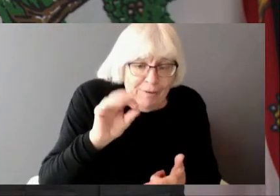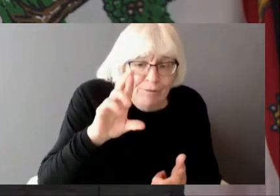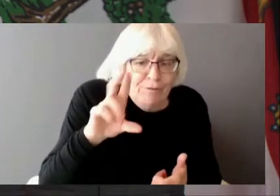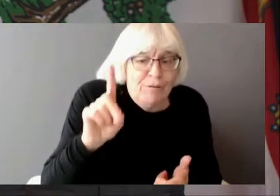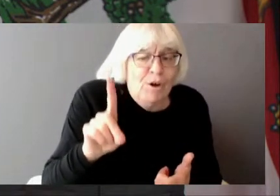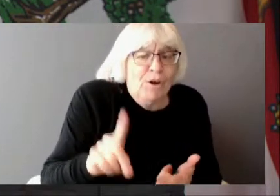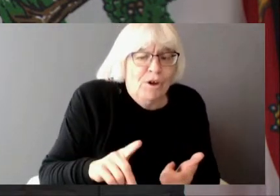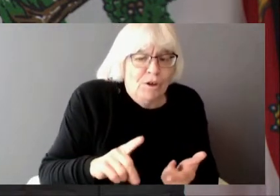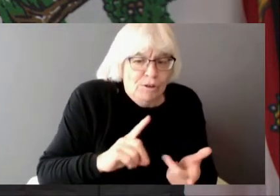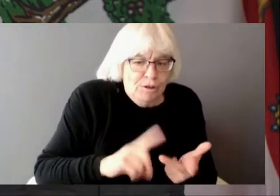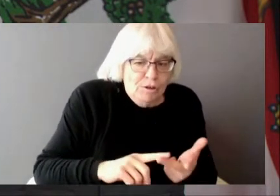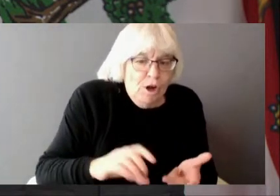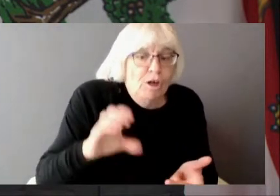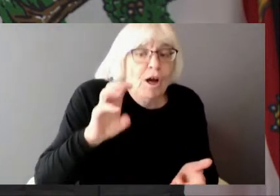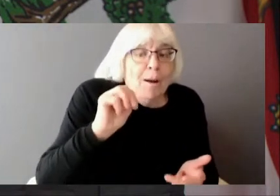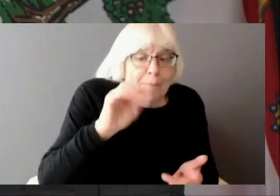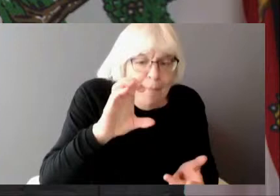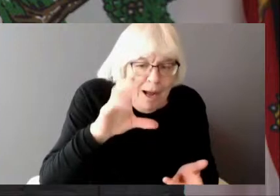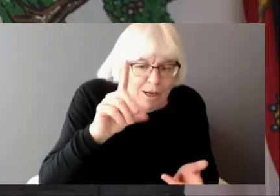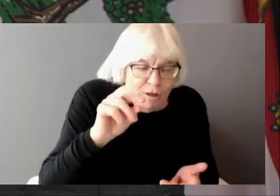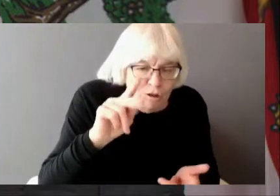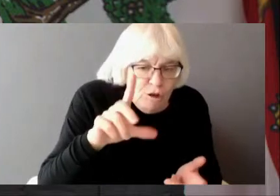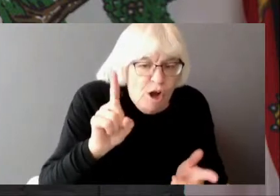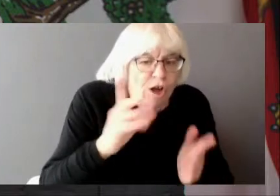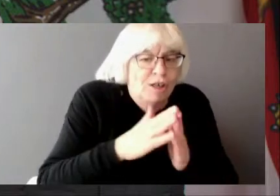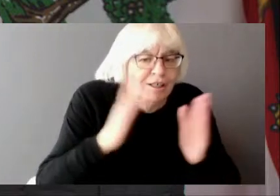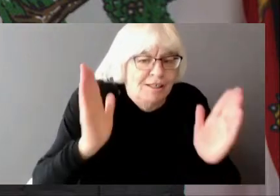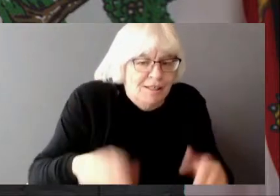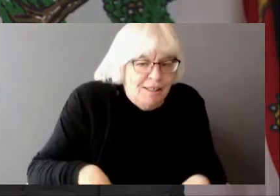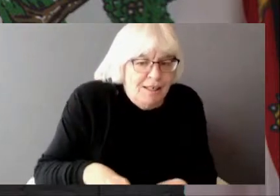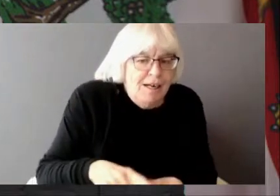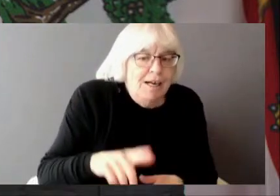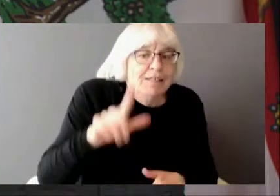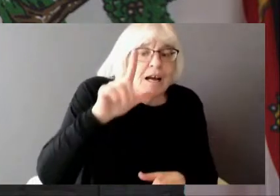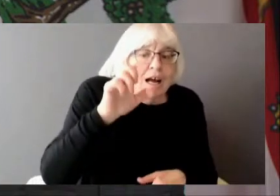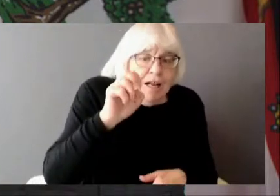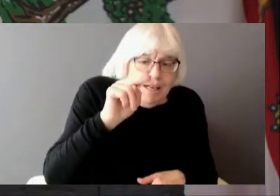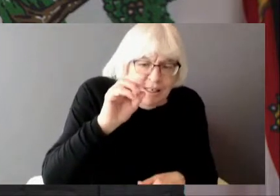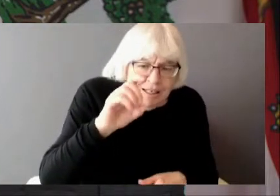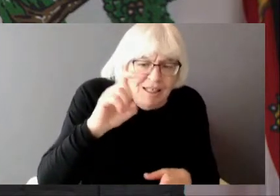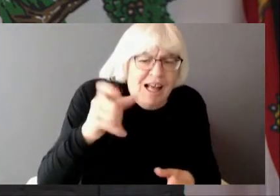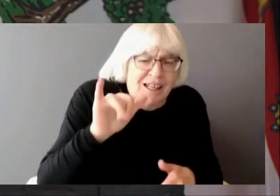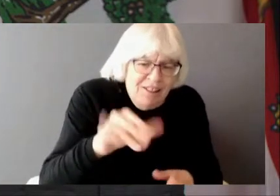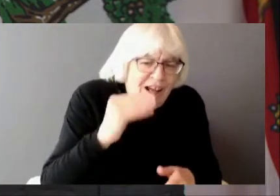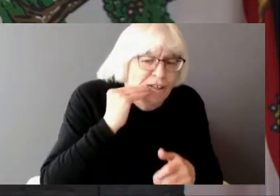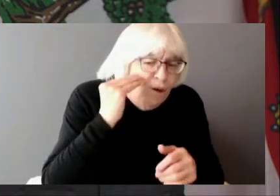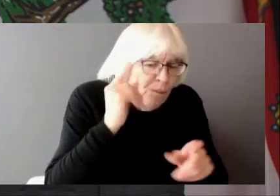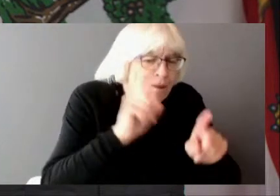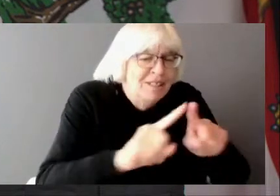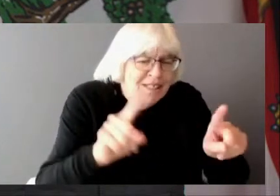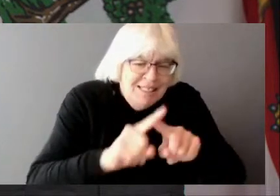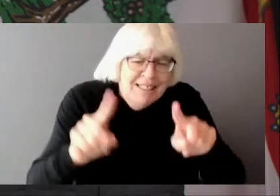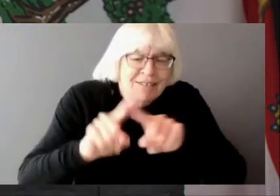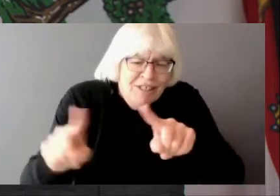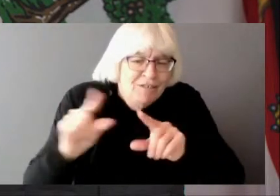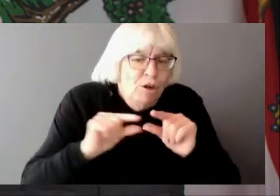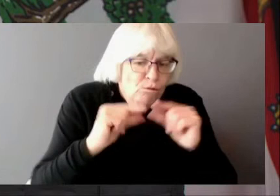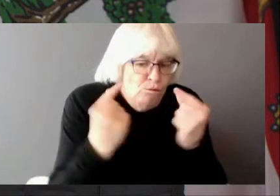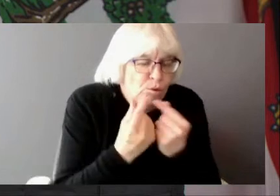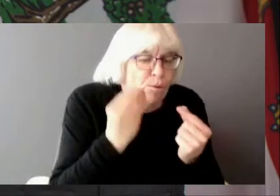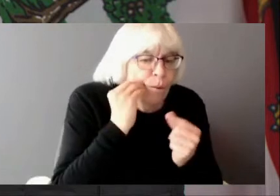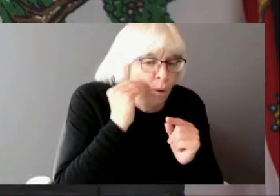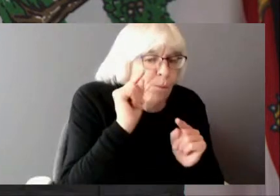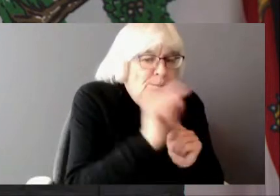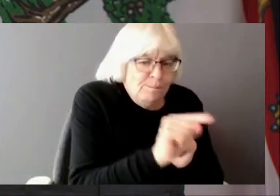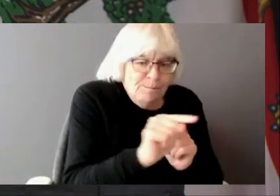a number of those types of group homes and care facilities. And Queens County